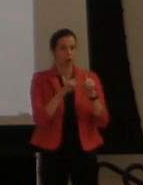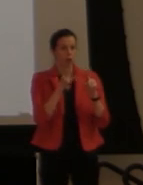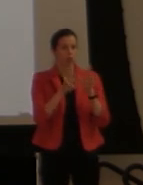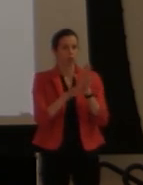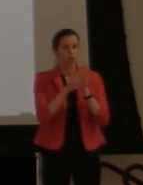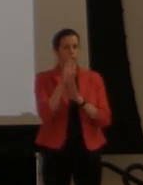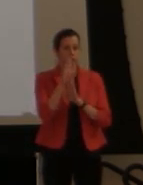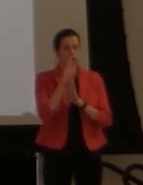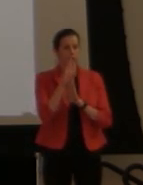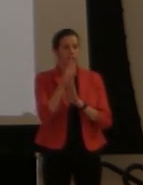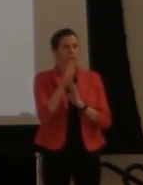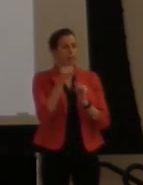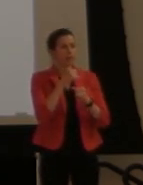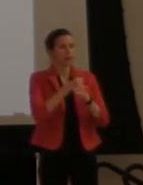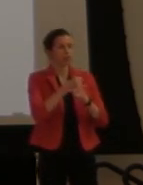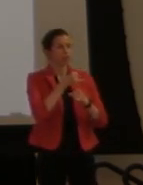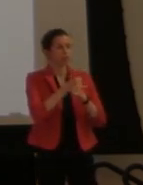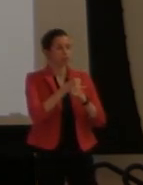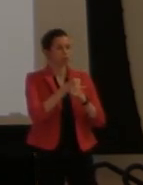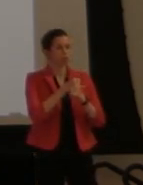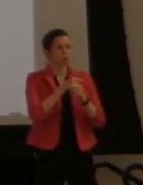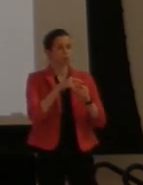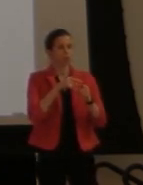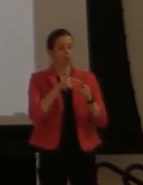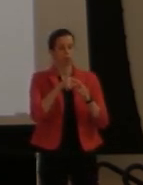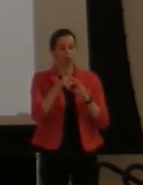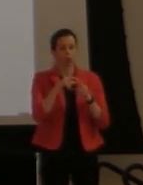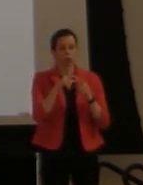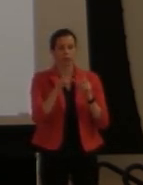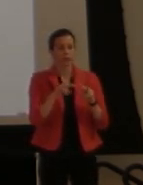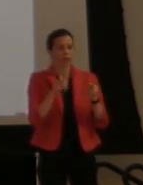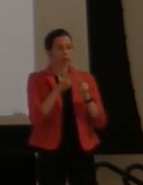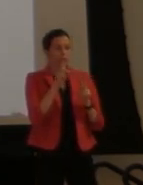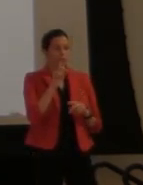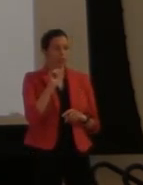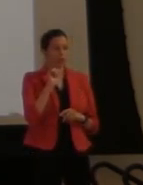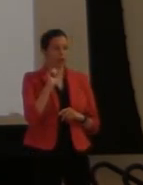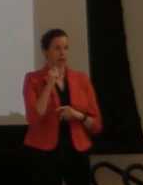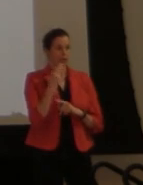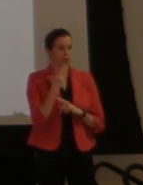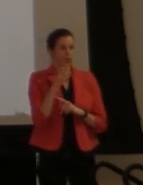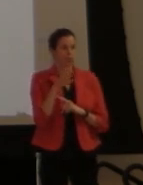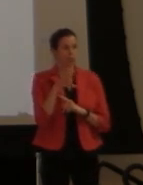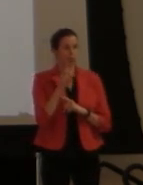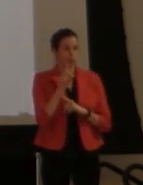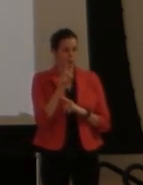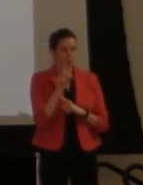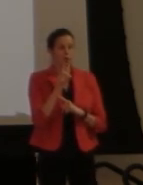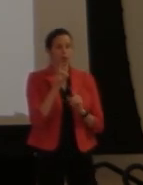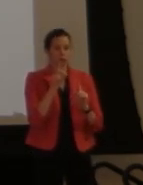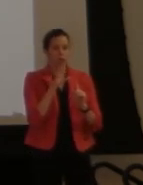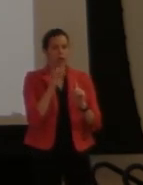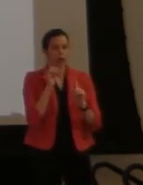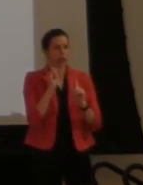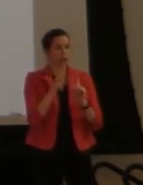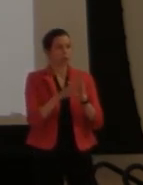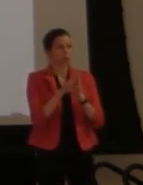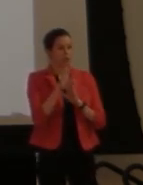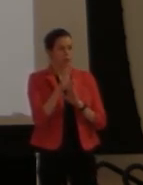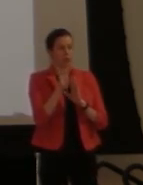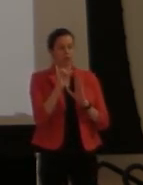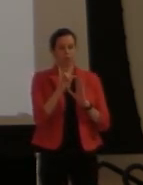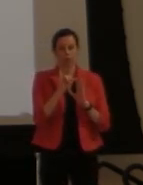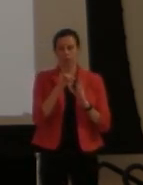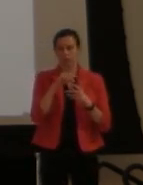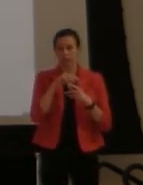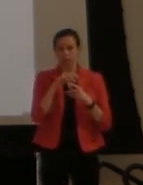development of the Institute's Health Value Dashboard and is currently leading the Institute's contracted work to develop the state's maternal and